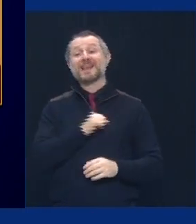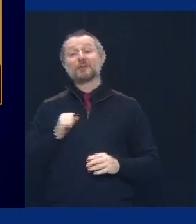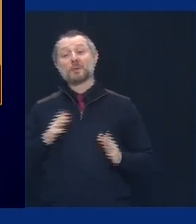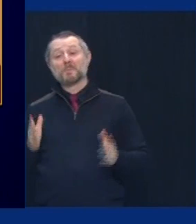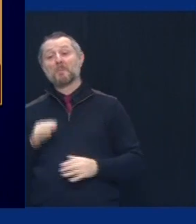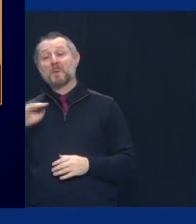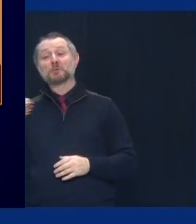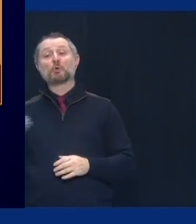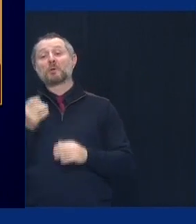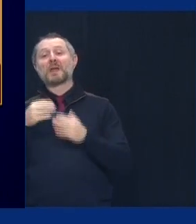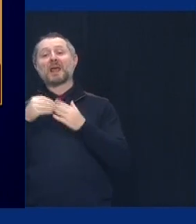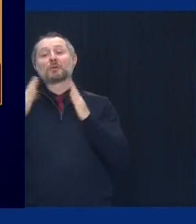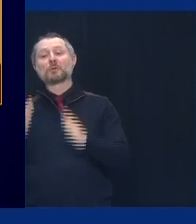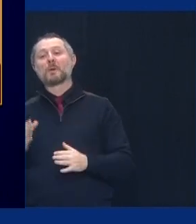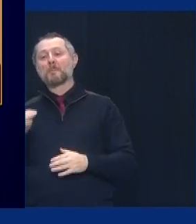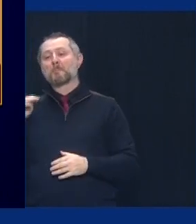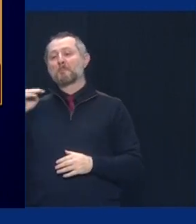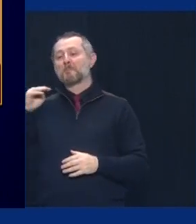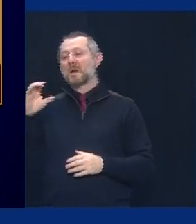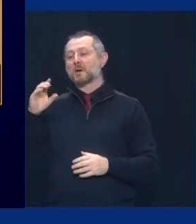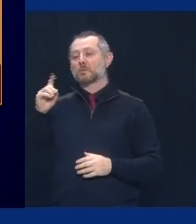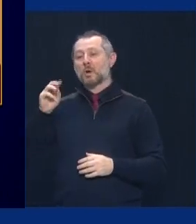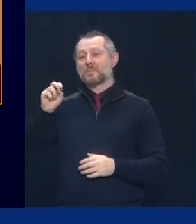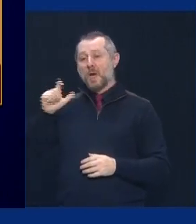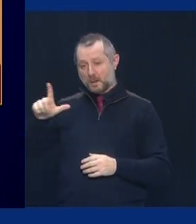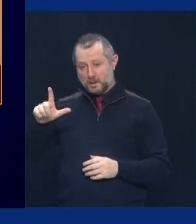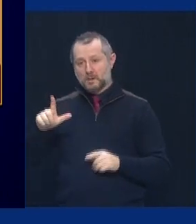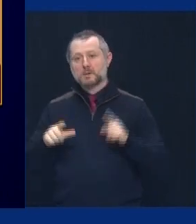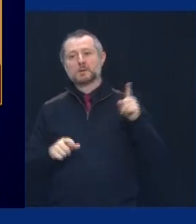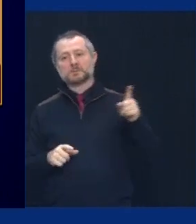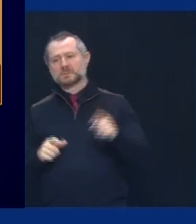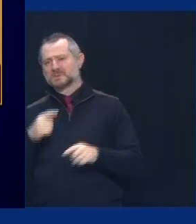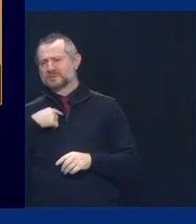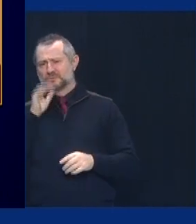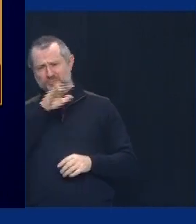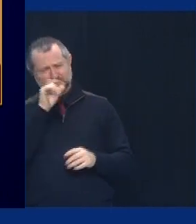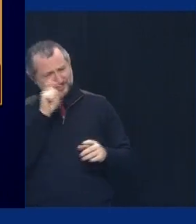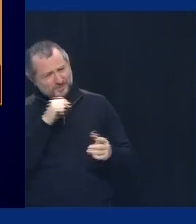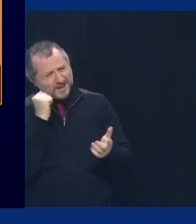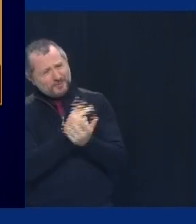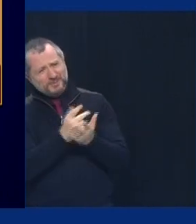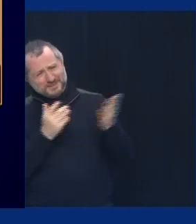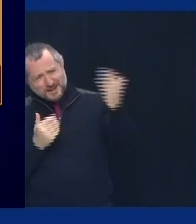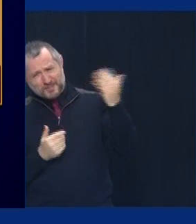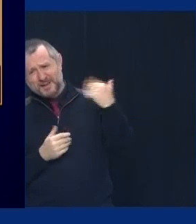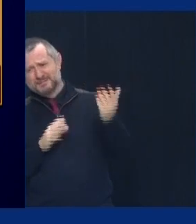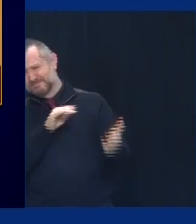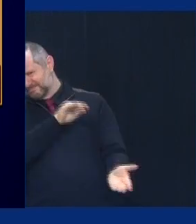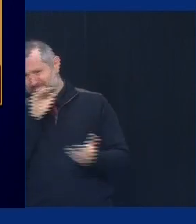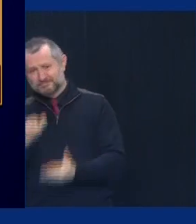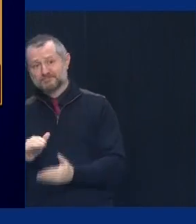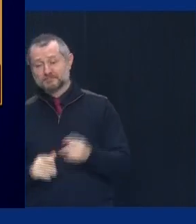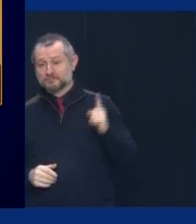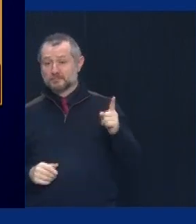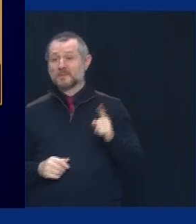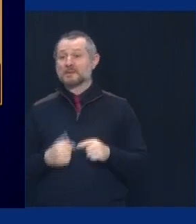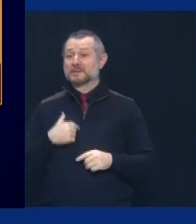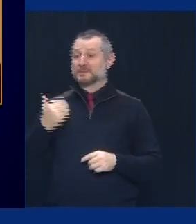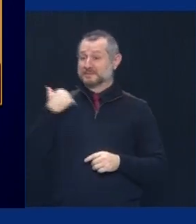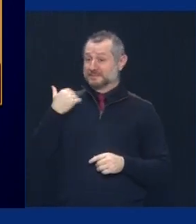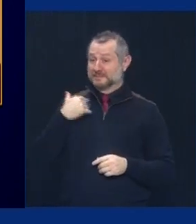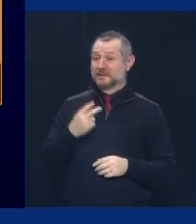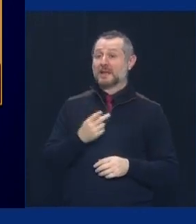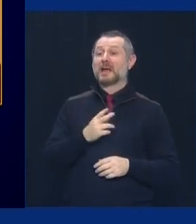McConnell, to pass much needed coronavirus money like we in the House done